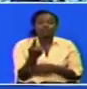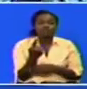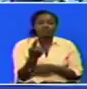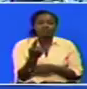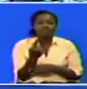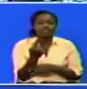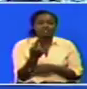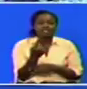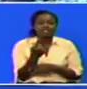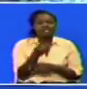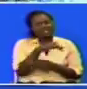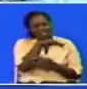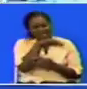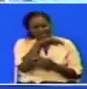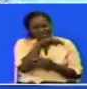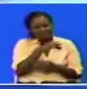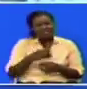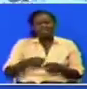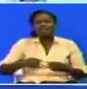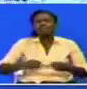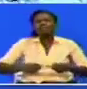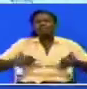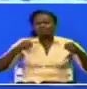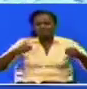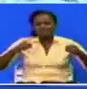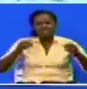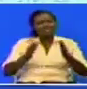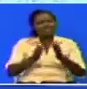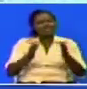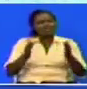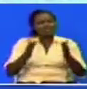Raila is a very senior politician in this country that we have to appreciate and accept.